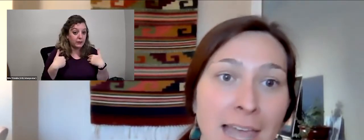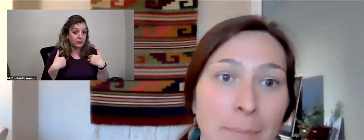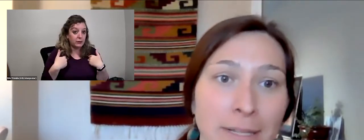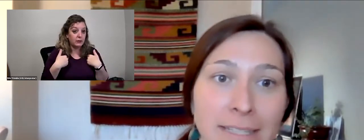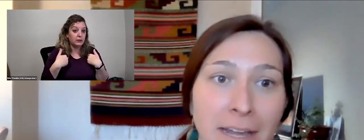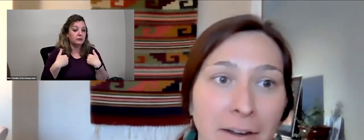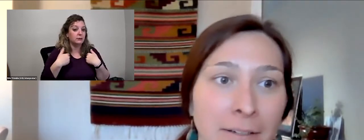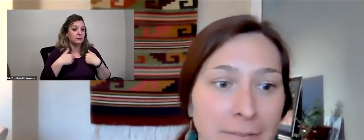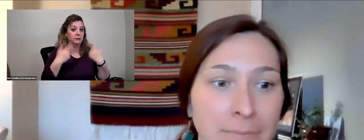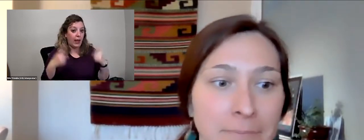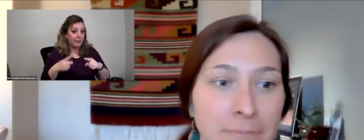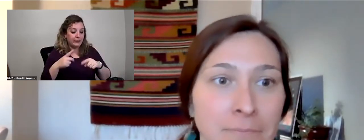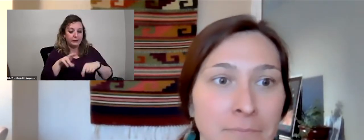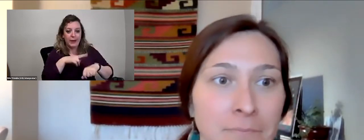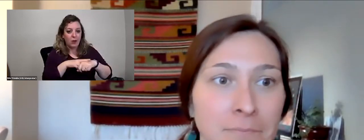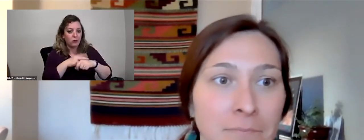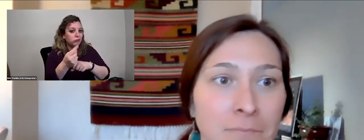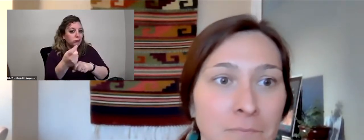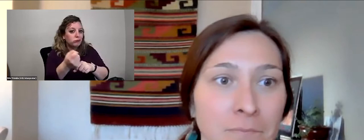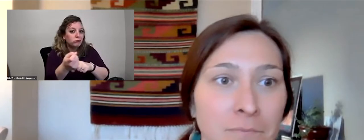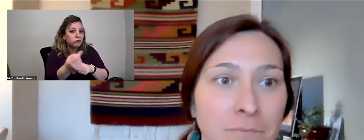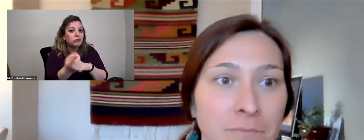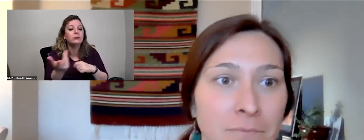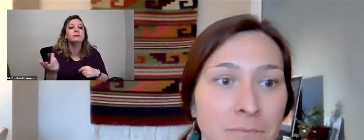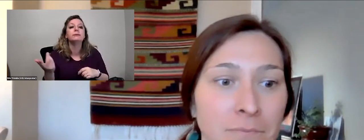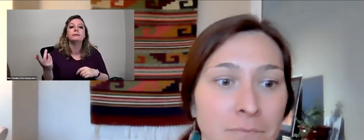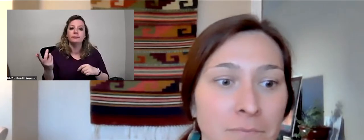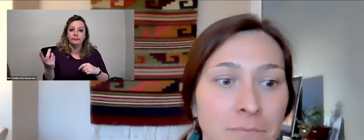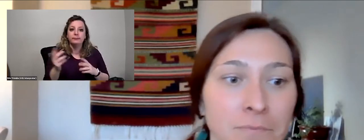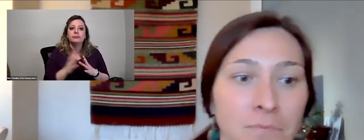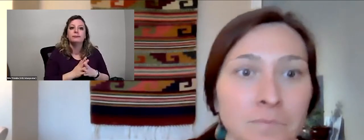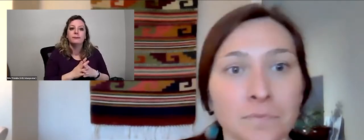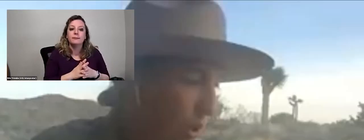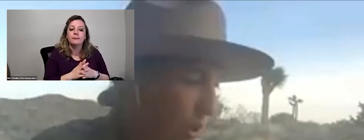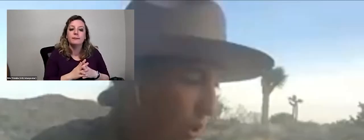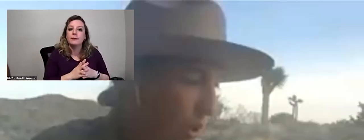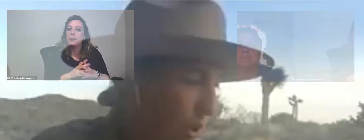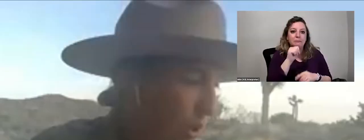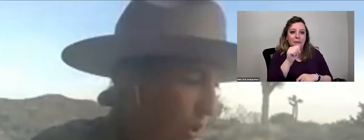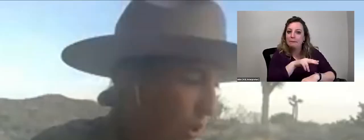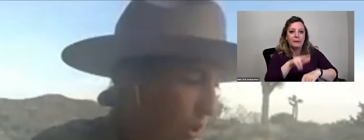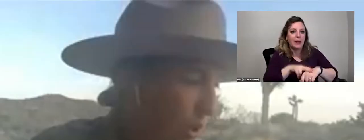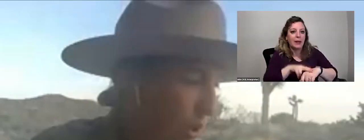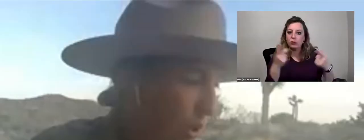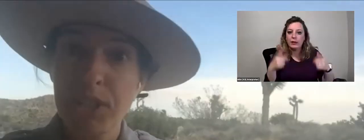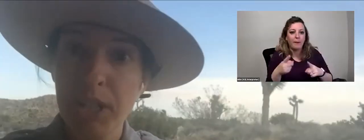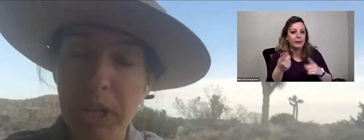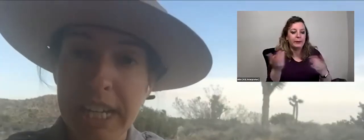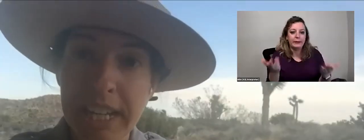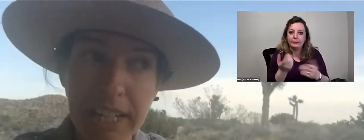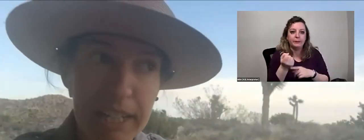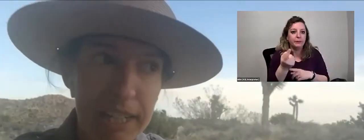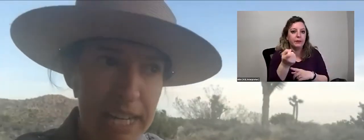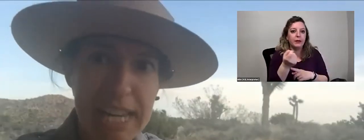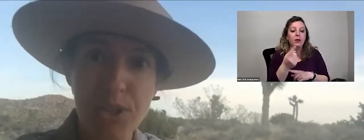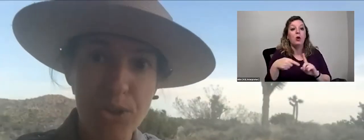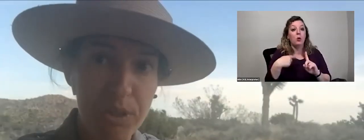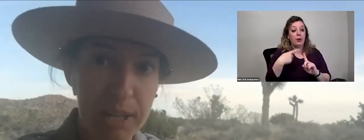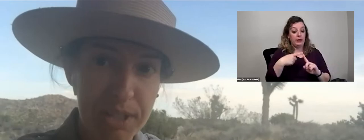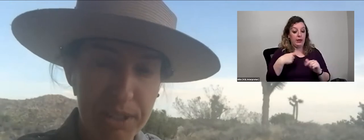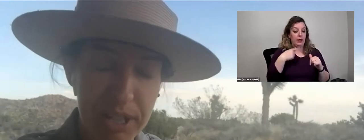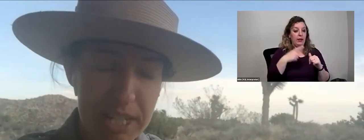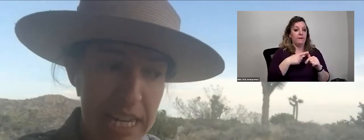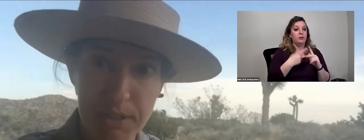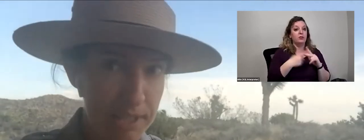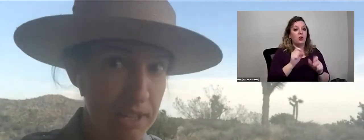natural thing that happens there? Great question. No, it's not a natural thing that happens here. When I first started working here